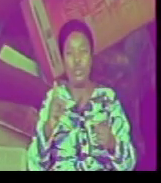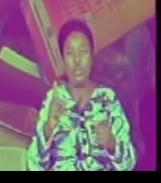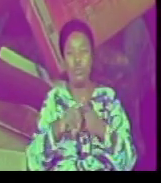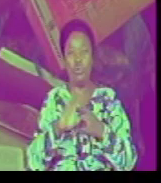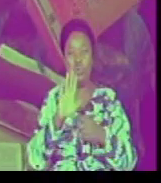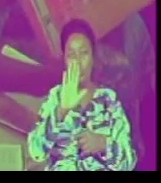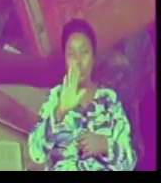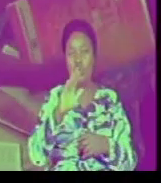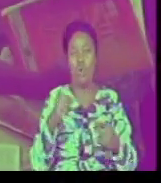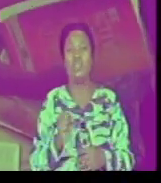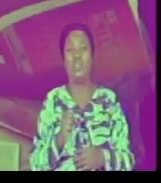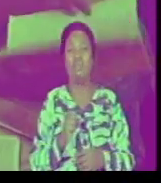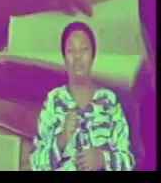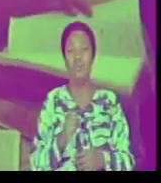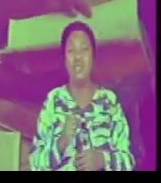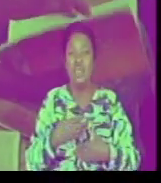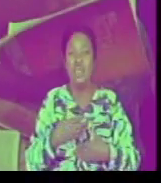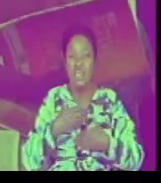That's your amen. Amen.